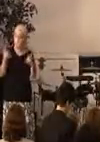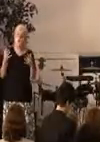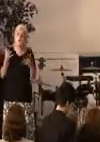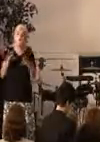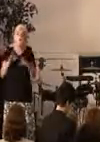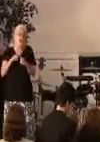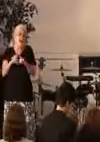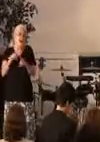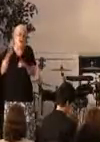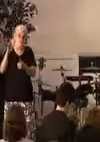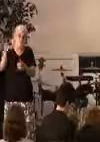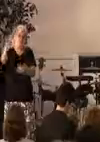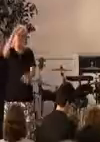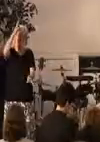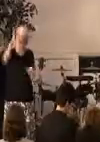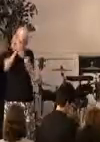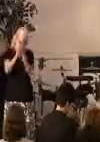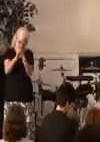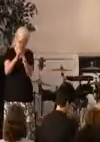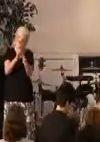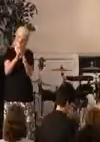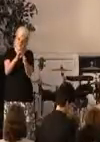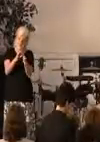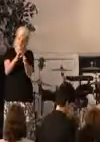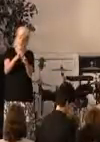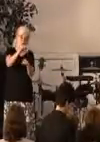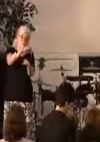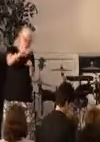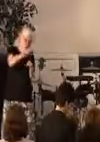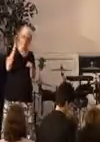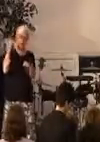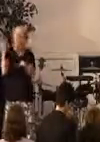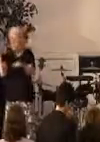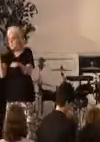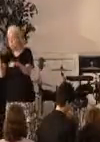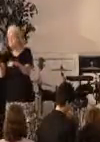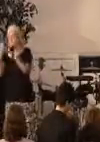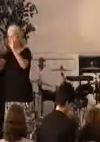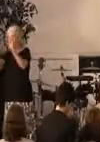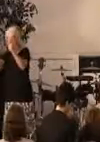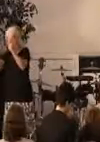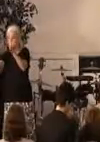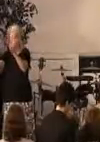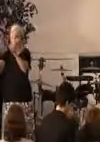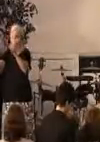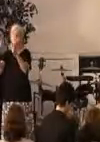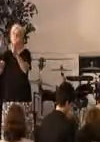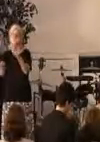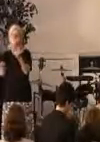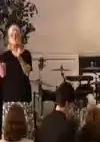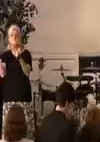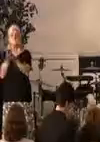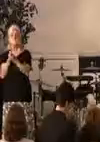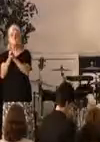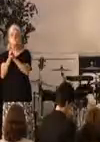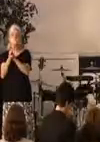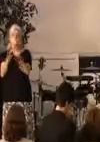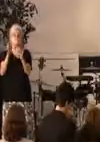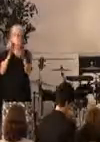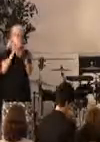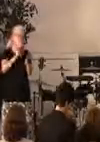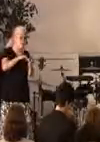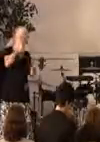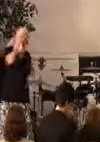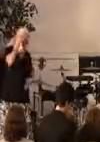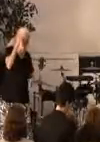faith. Whether it is the anointing to preach or the anointing to teach, or the anointing to lay hands on the